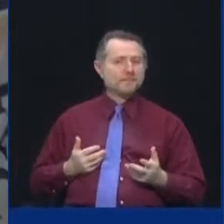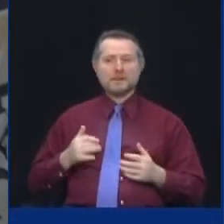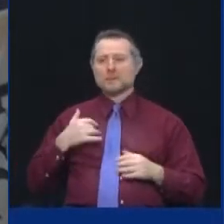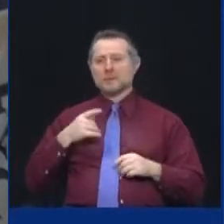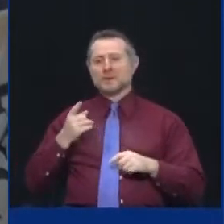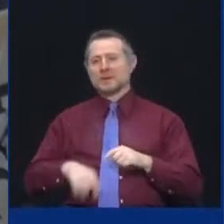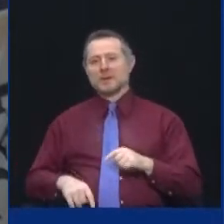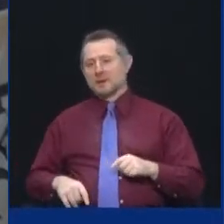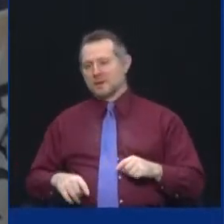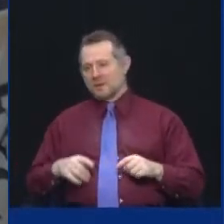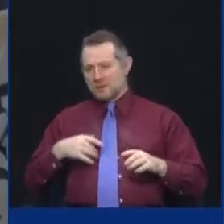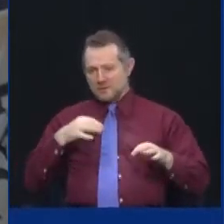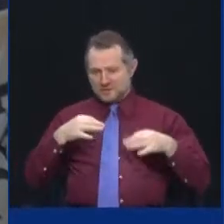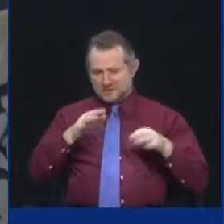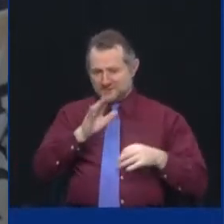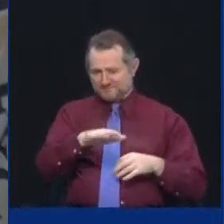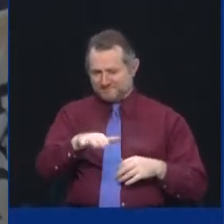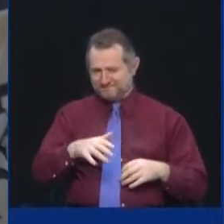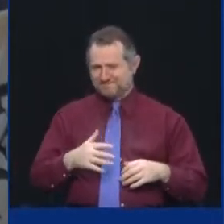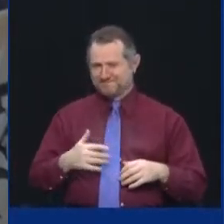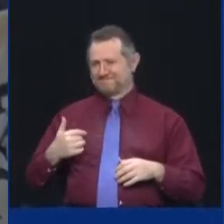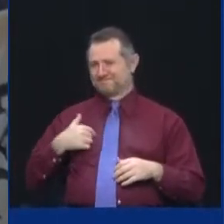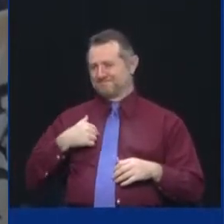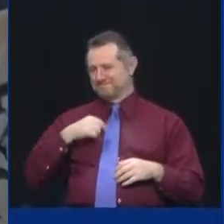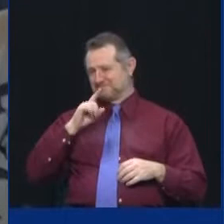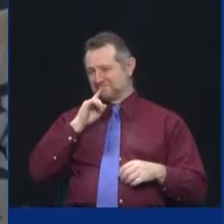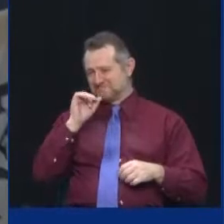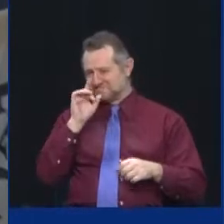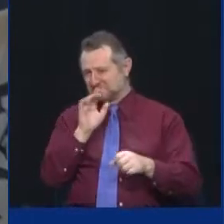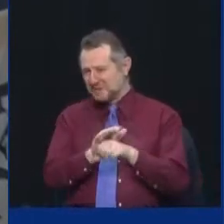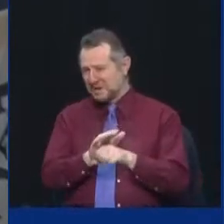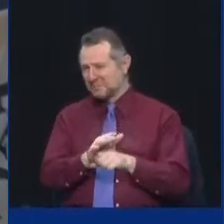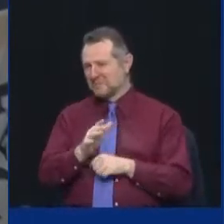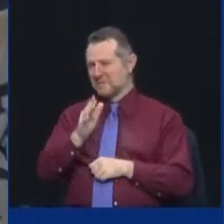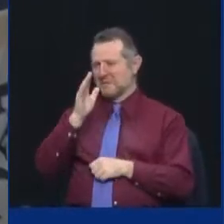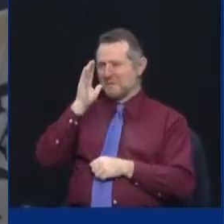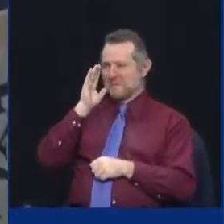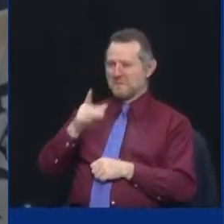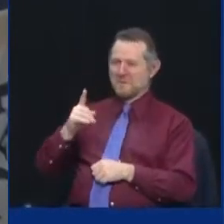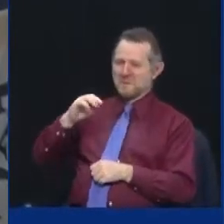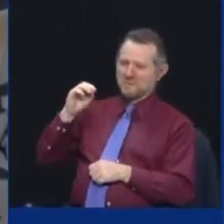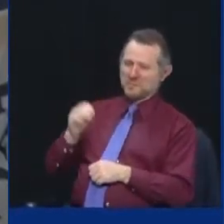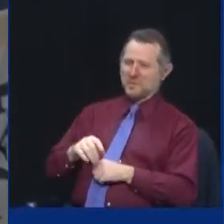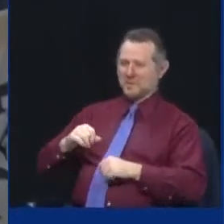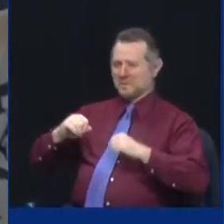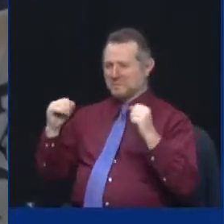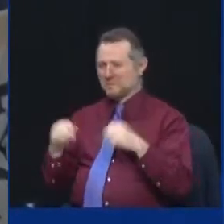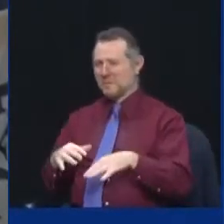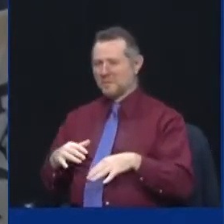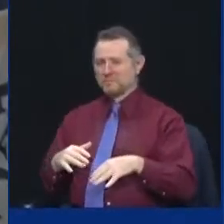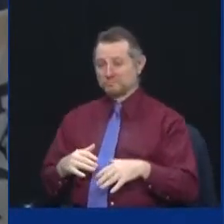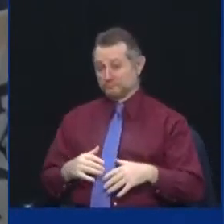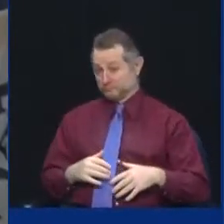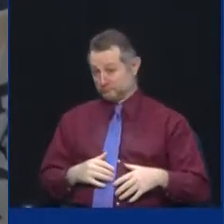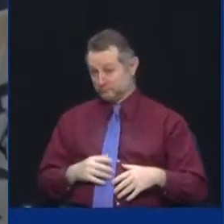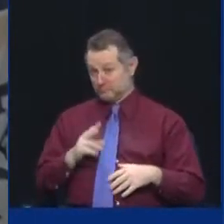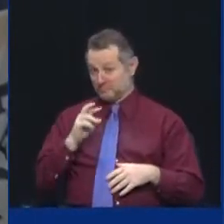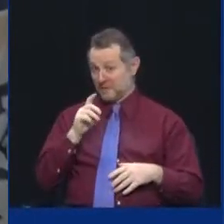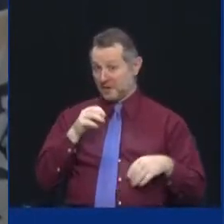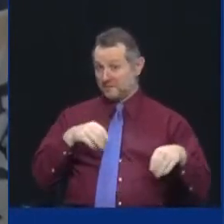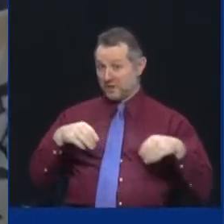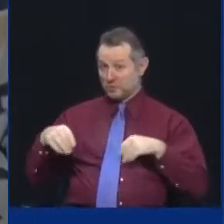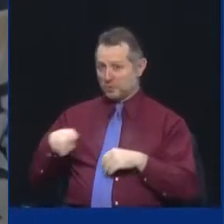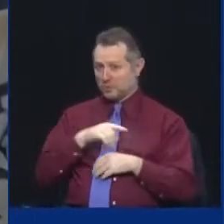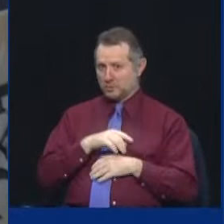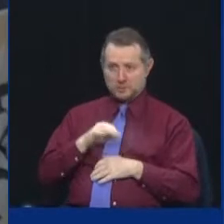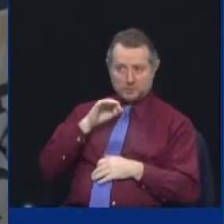vendors, we can get you X% capacity. And the vendors have said to us, if we can't get X%, we're